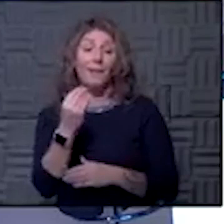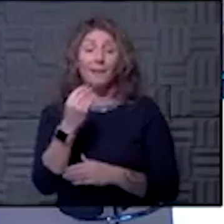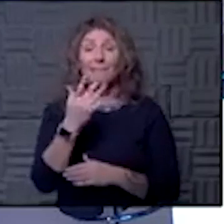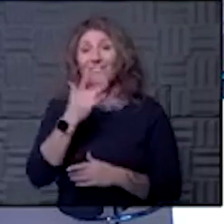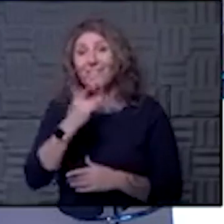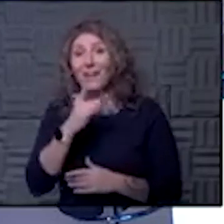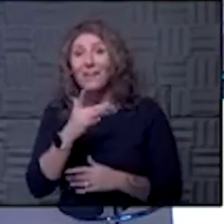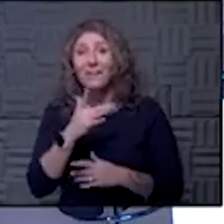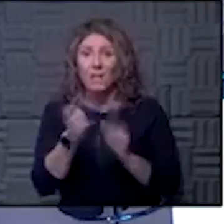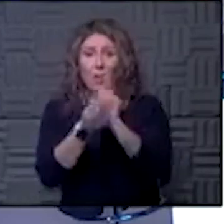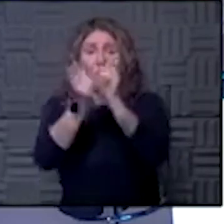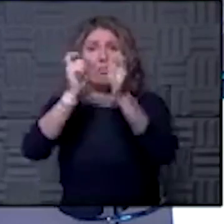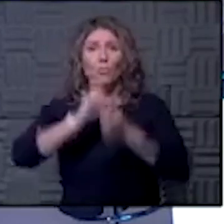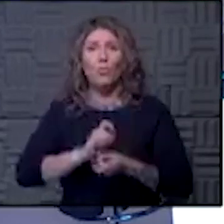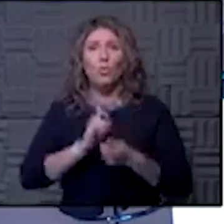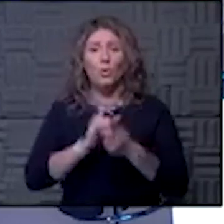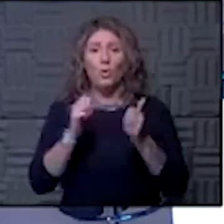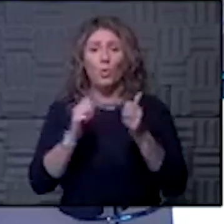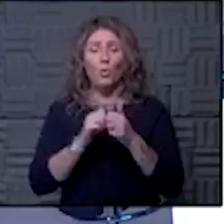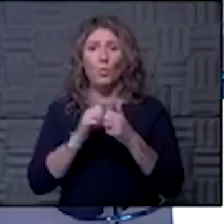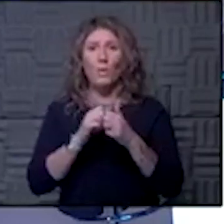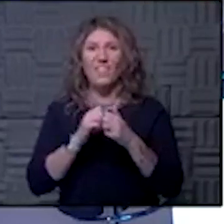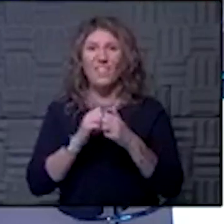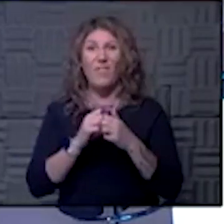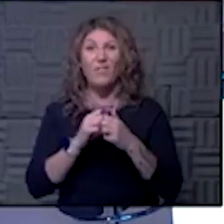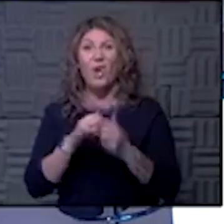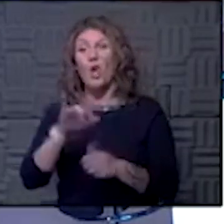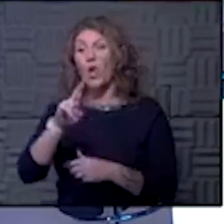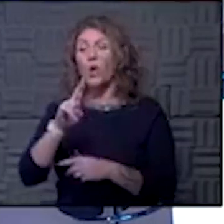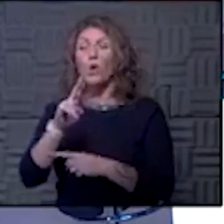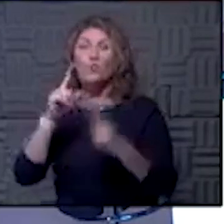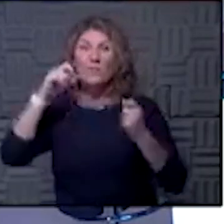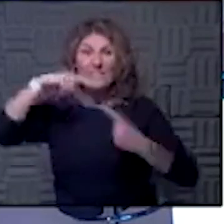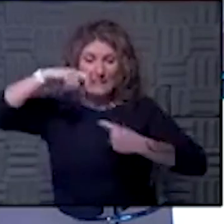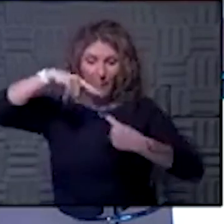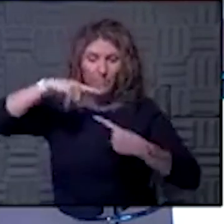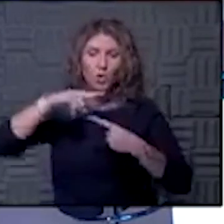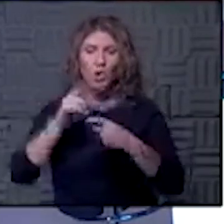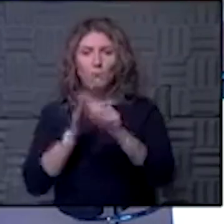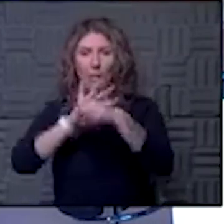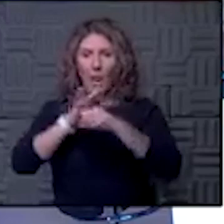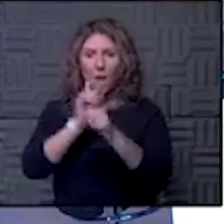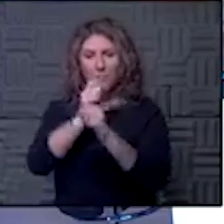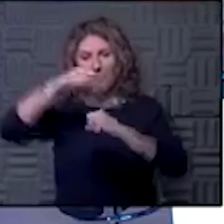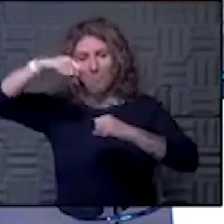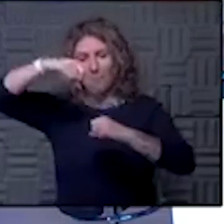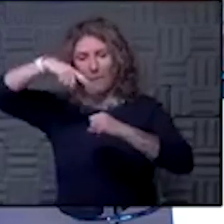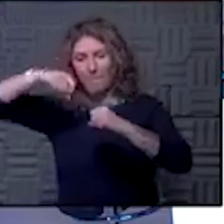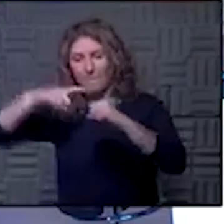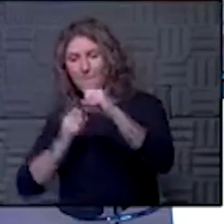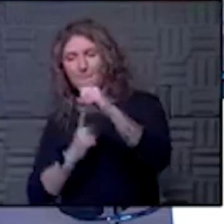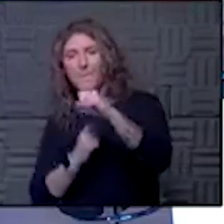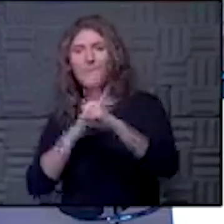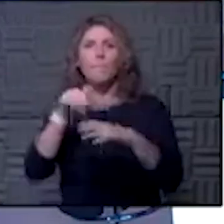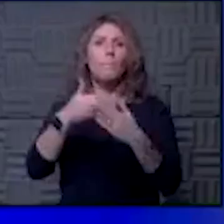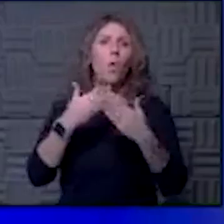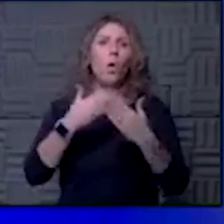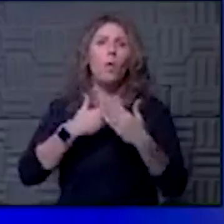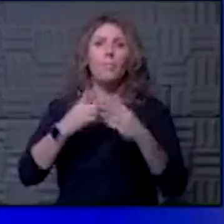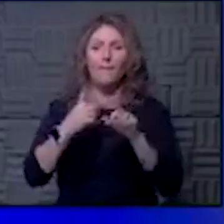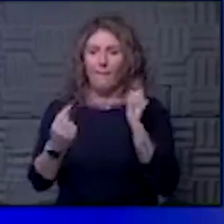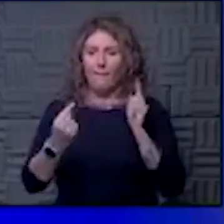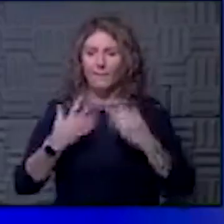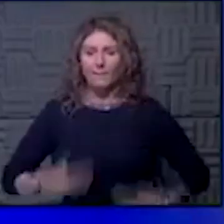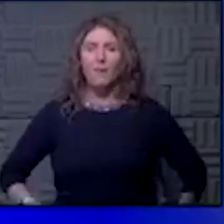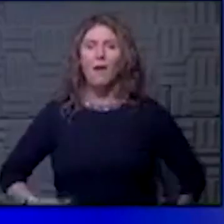the receptor binding domain, which is a lot of what our neutralizing antibodies are made up against. And